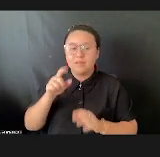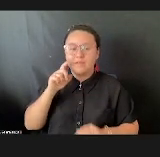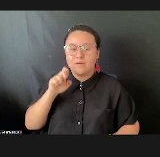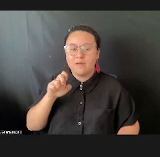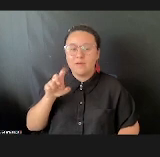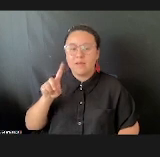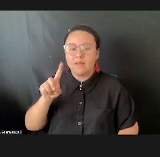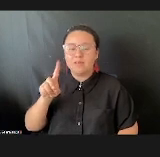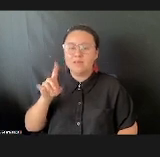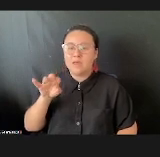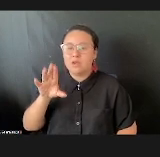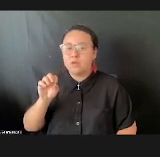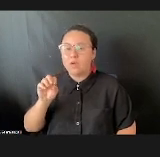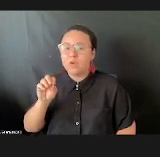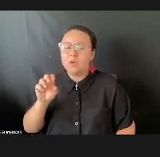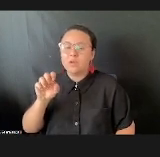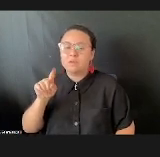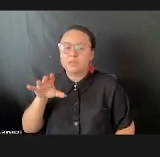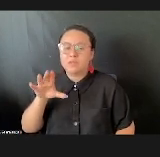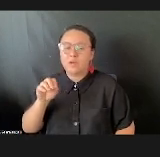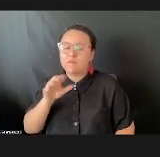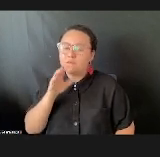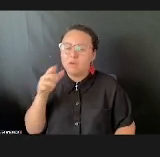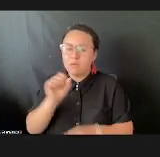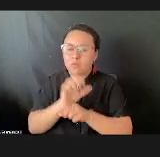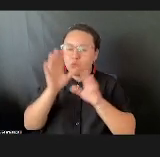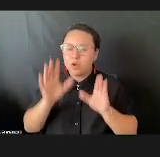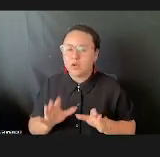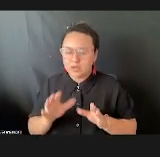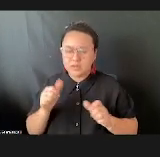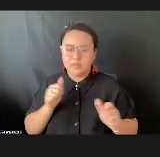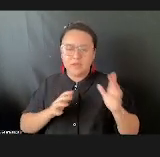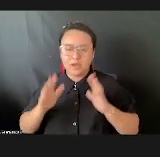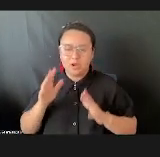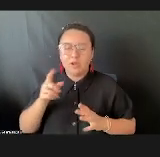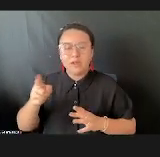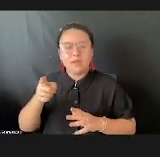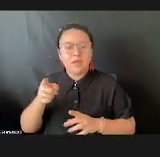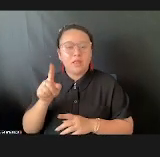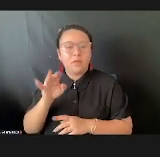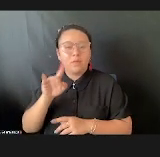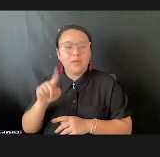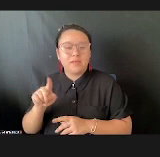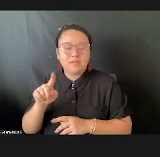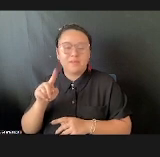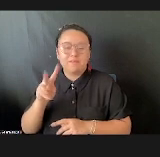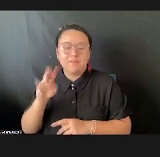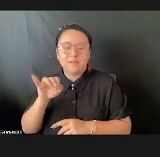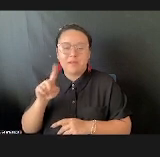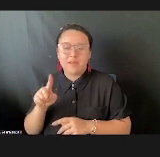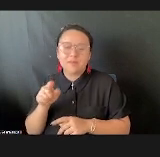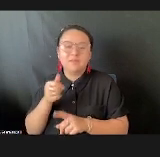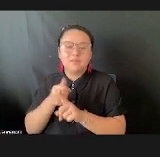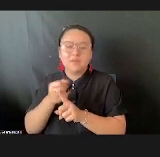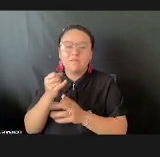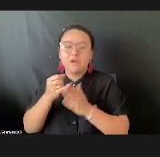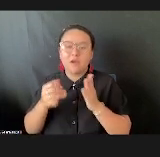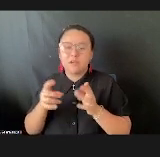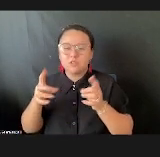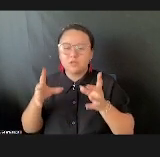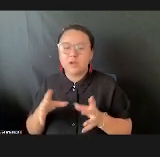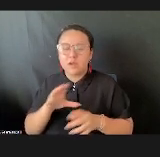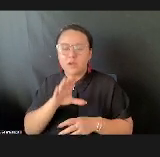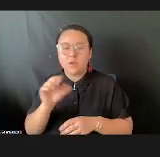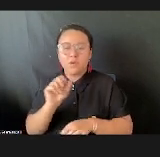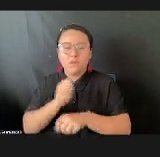the Farmworkers Theater, where Luis Valdez was founder and artistic director. Rodriguez also was a co-founder of